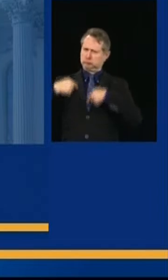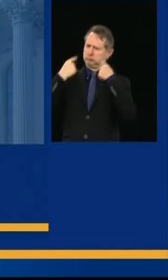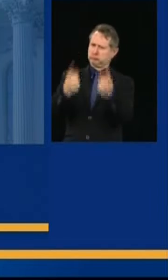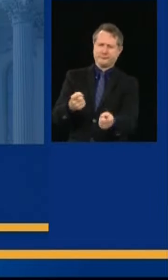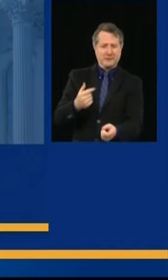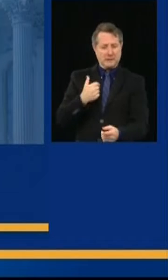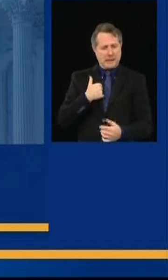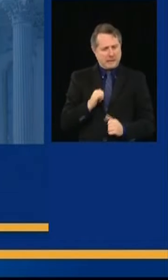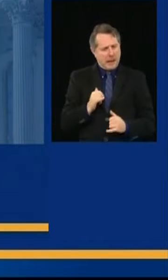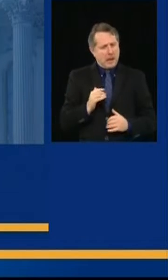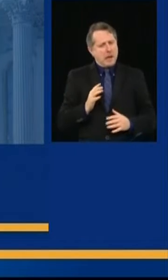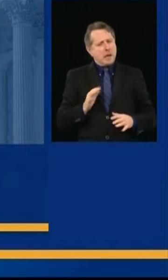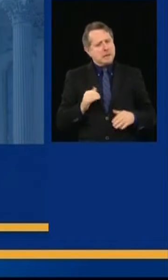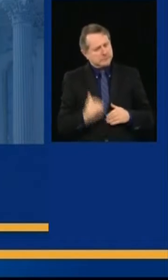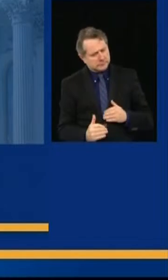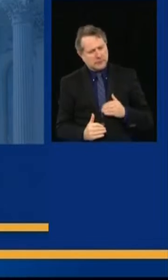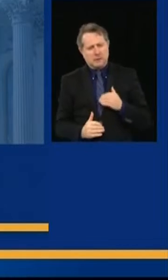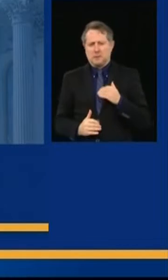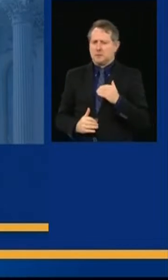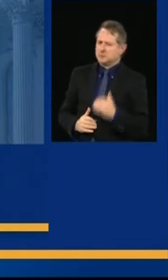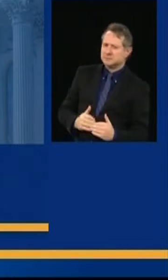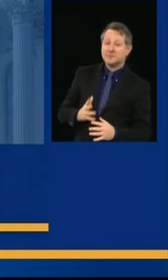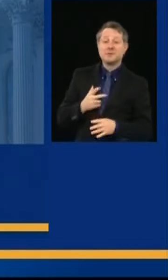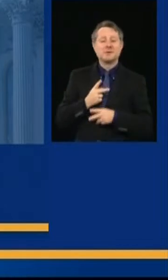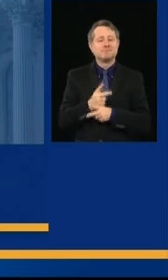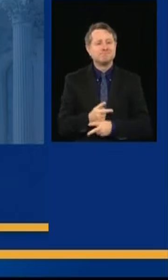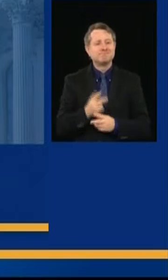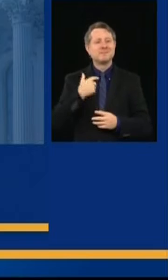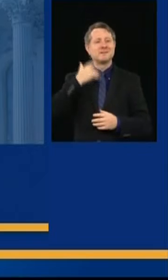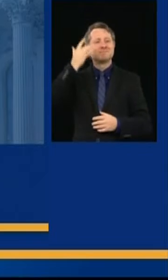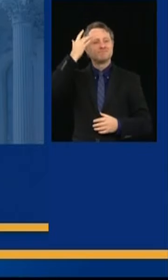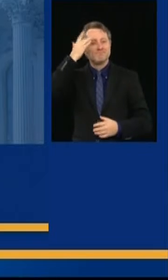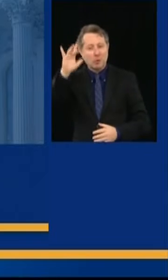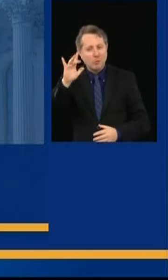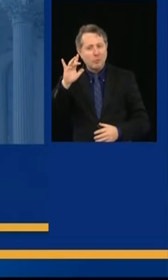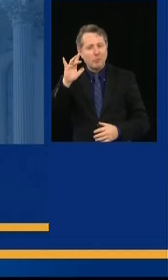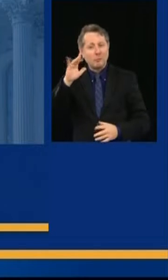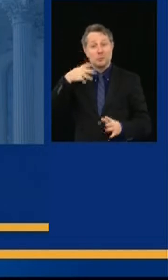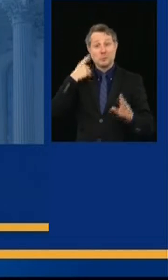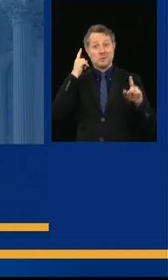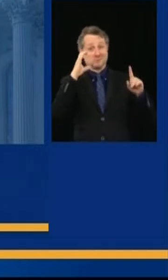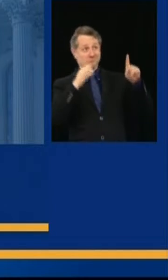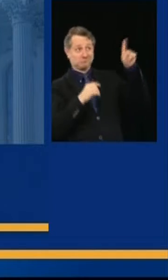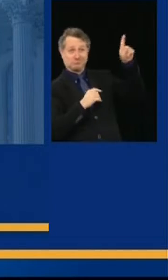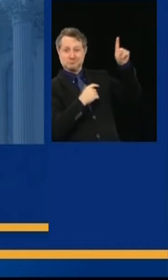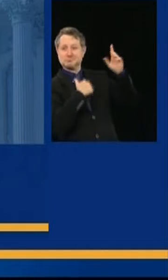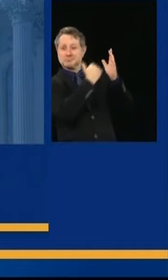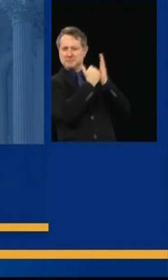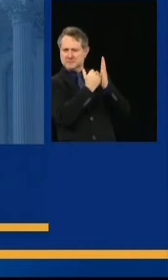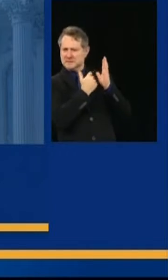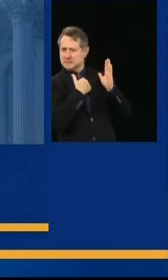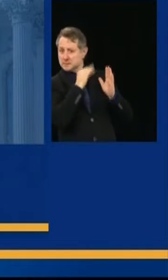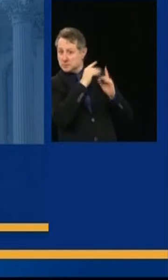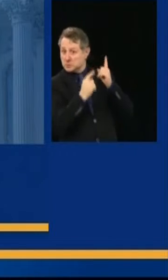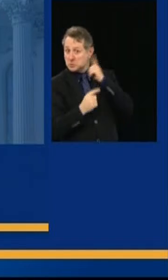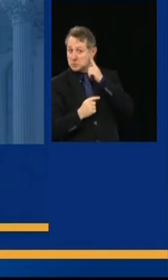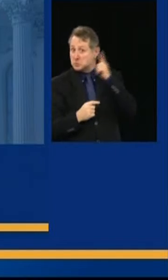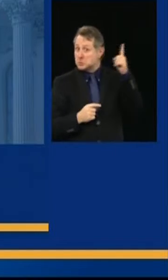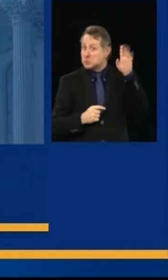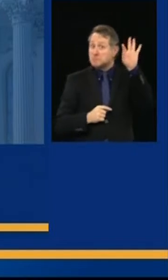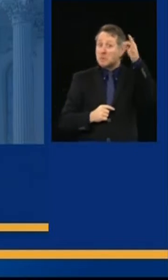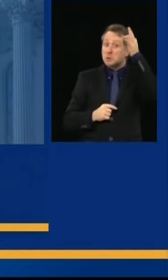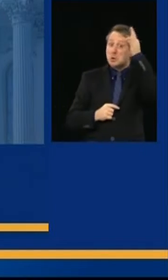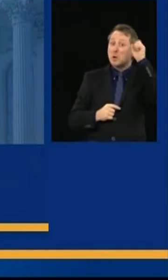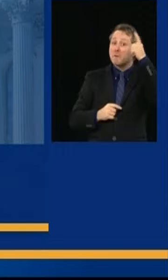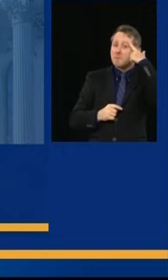caution and with intelligence. We also need help from Washington. I understand the federal government has said, you know, it's up to the states, it's up to the